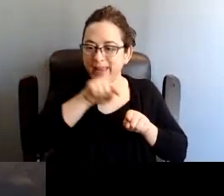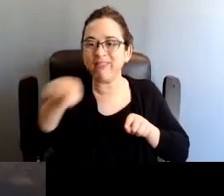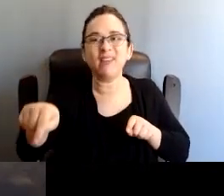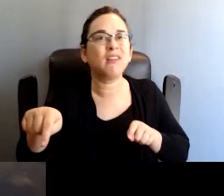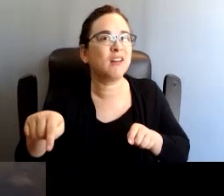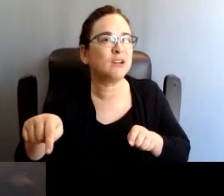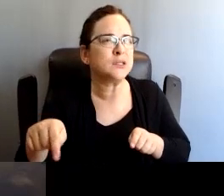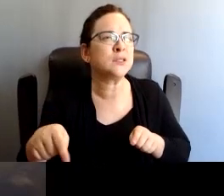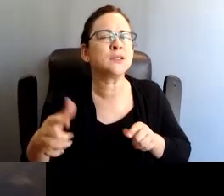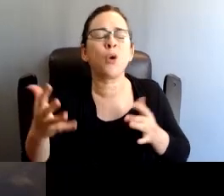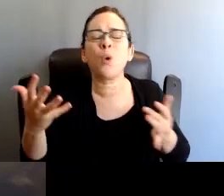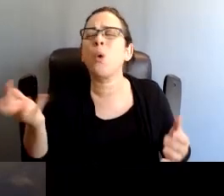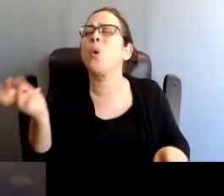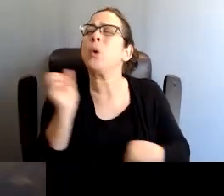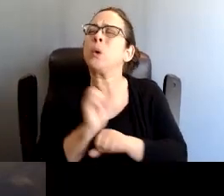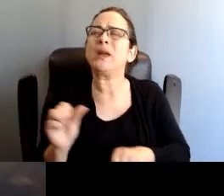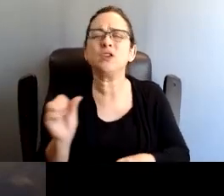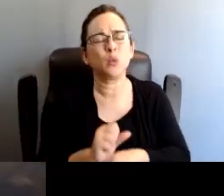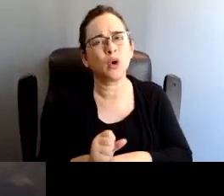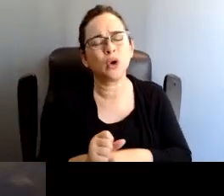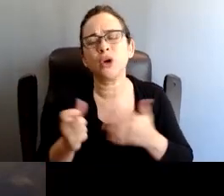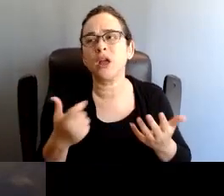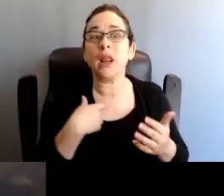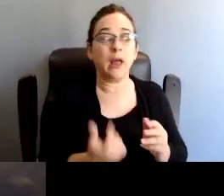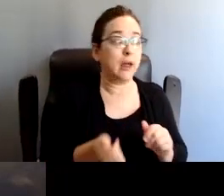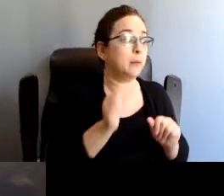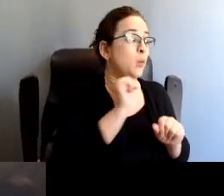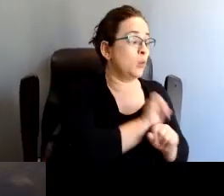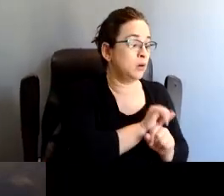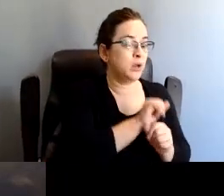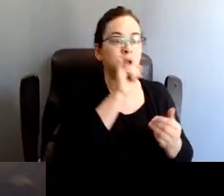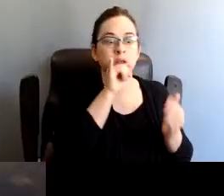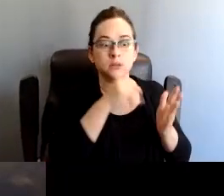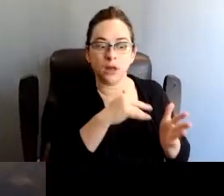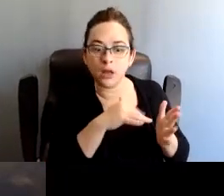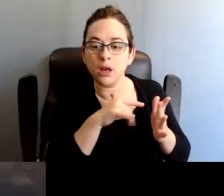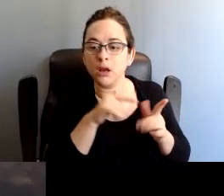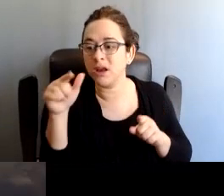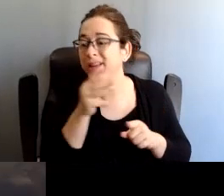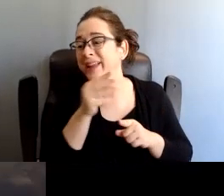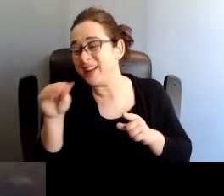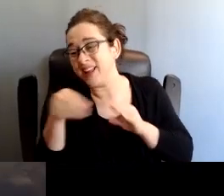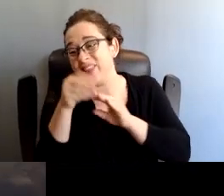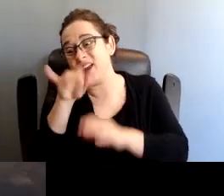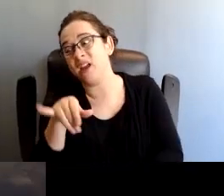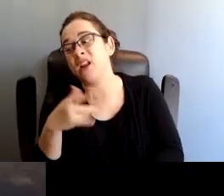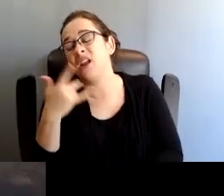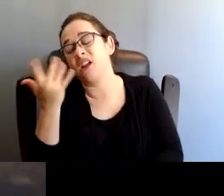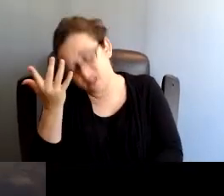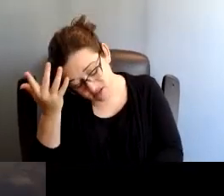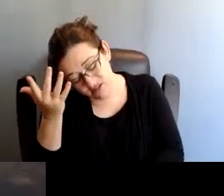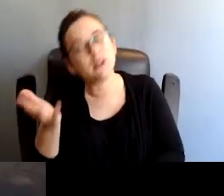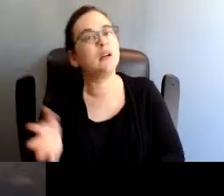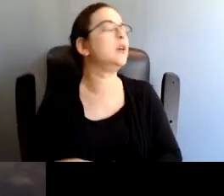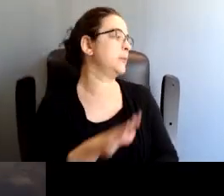into work and my academics, you know, so. And I think Fresno City College, I think, has a wealth